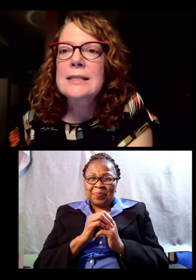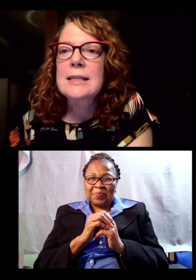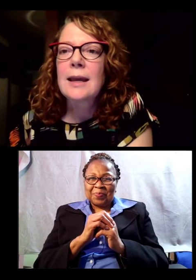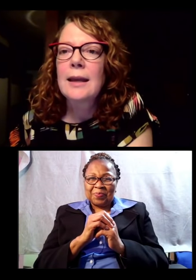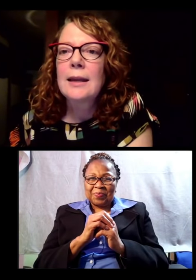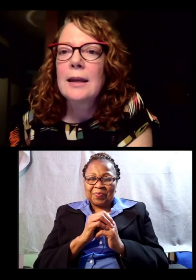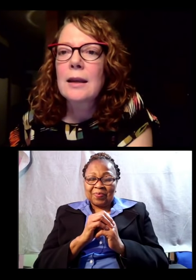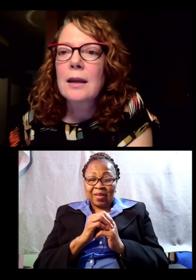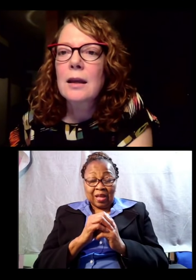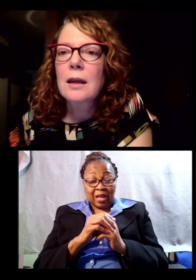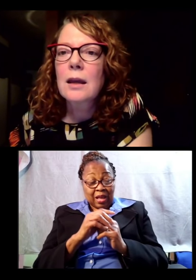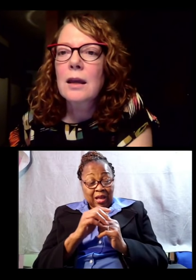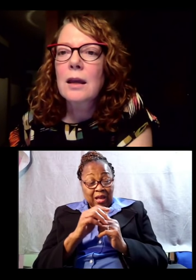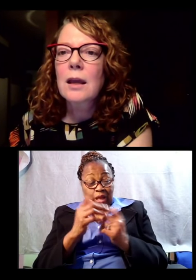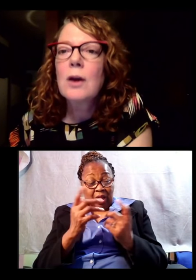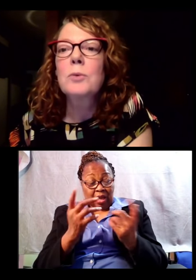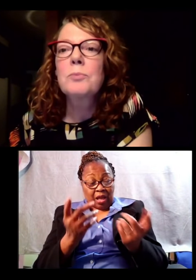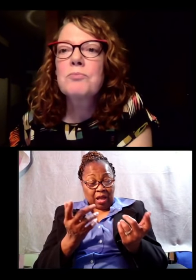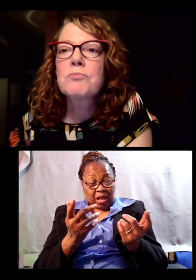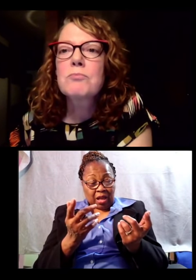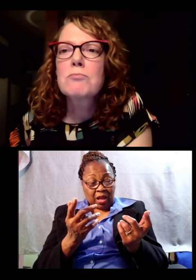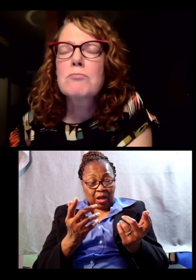One is then,